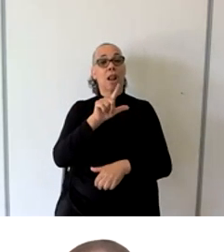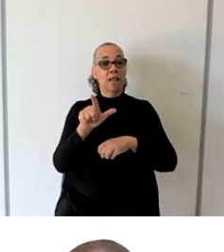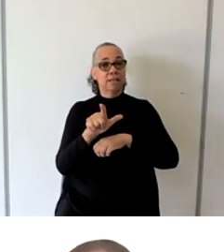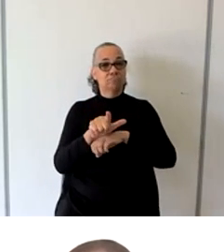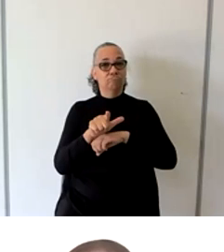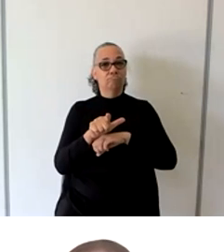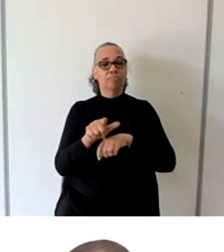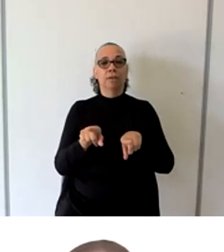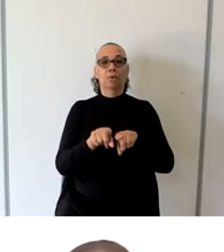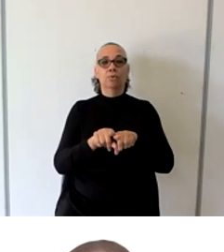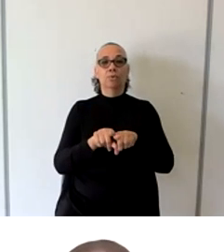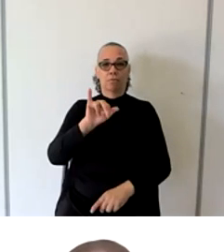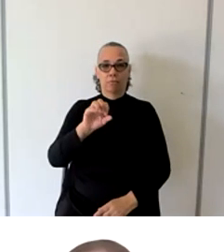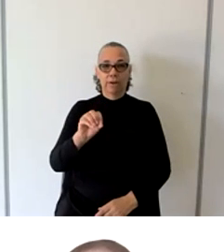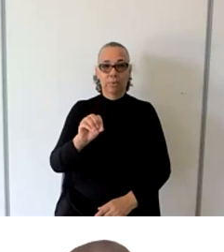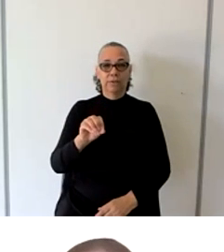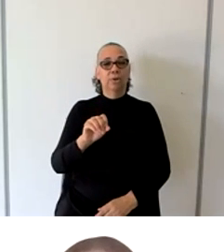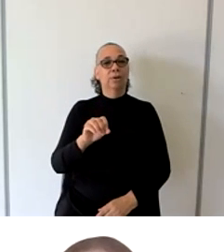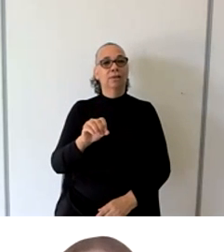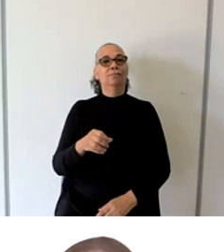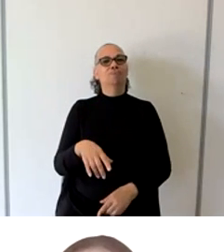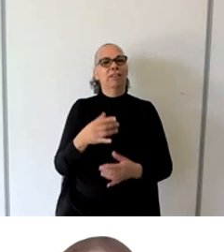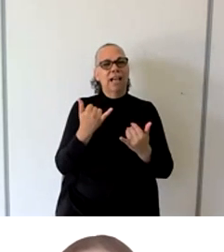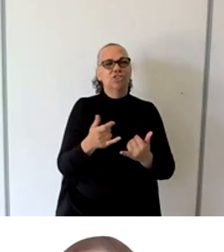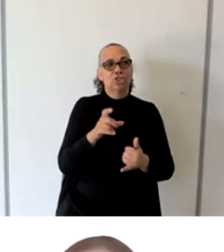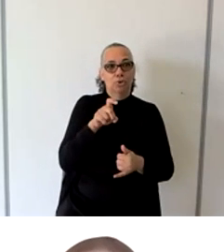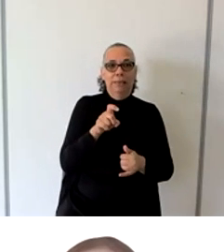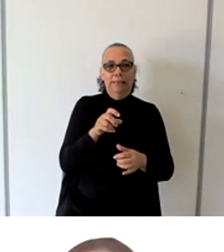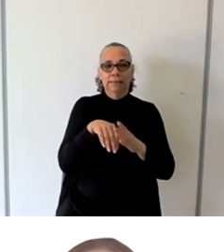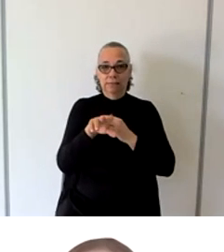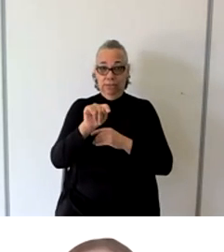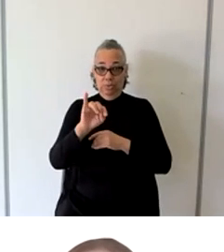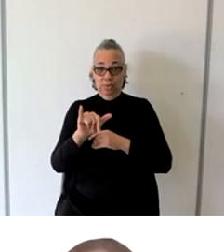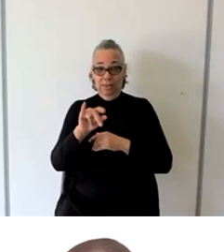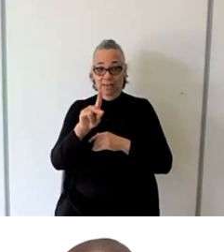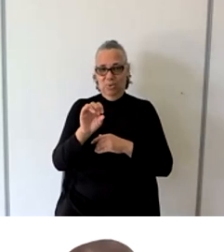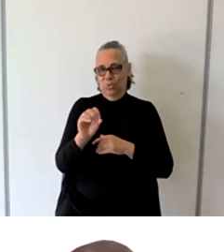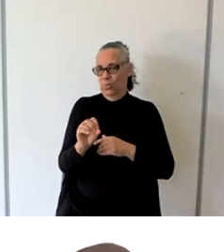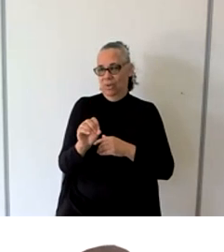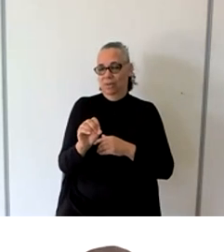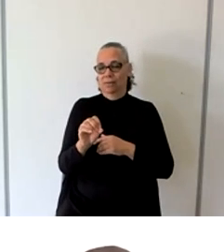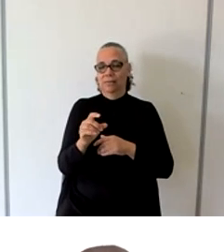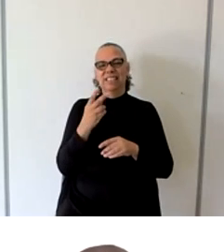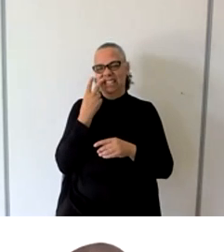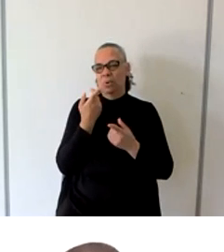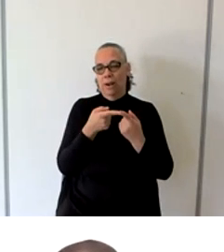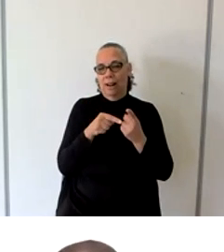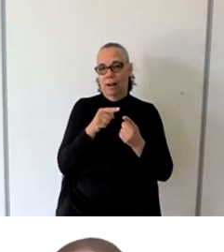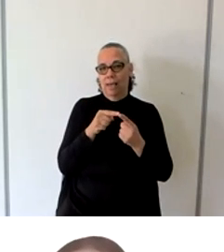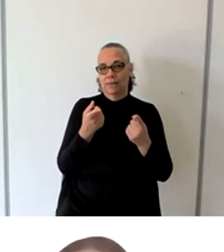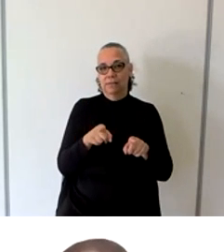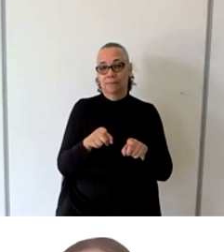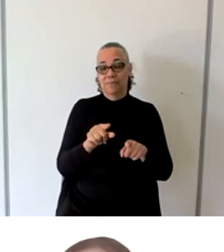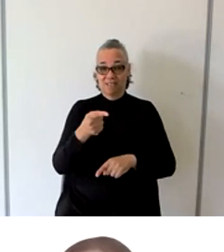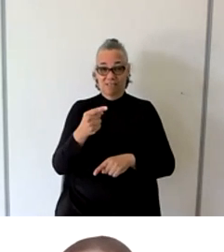she was supposed to be in Tokyo, but we'll see when that happens. She is the first wheelchair